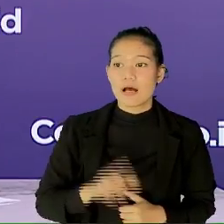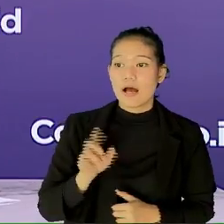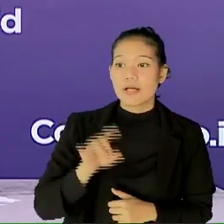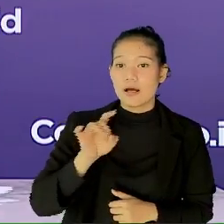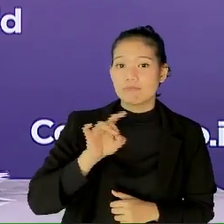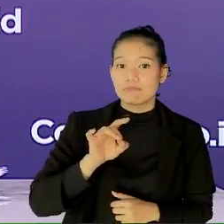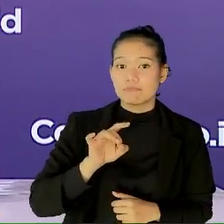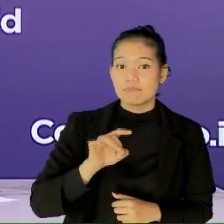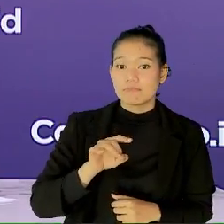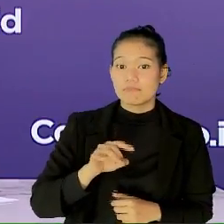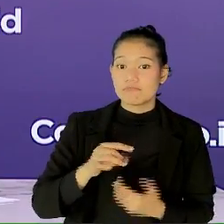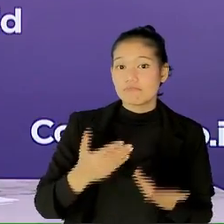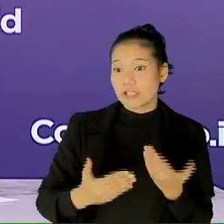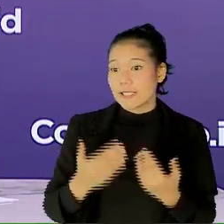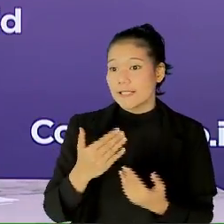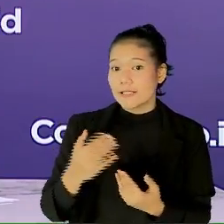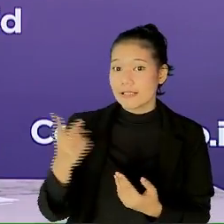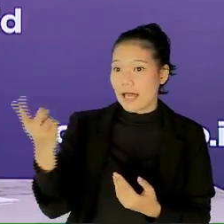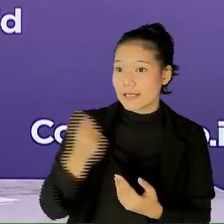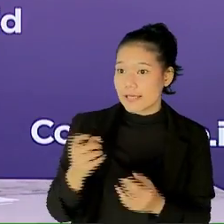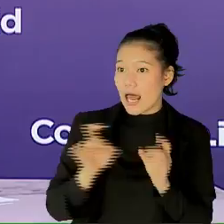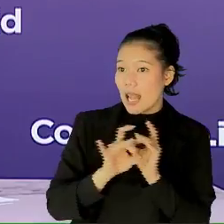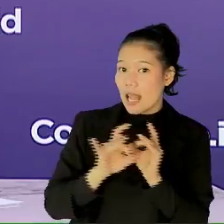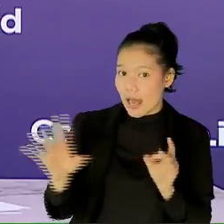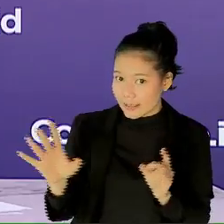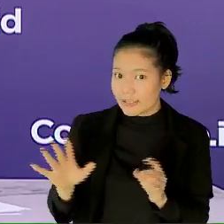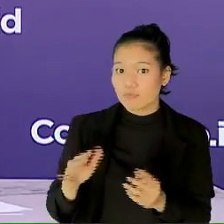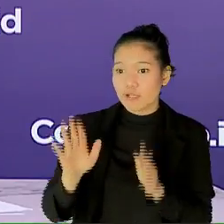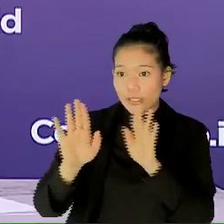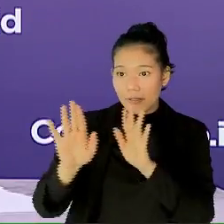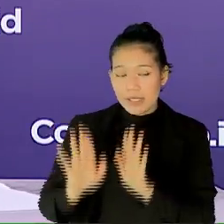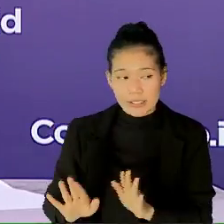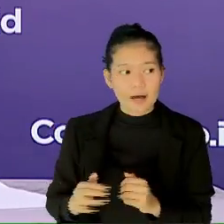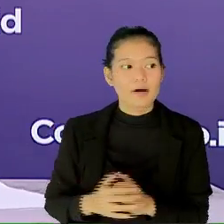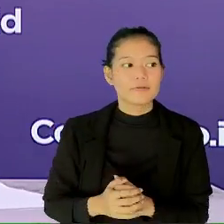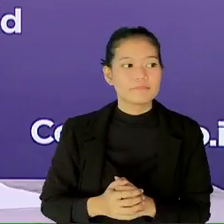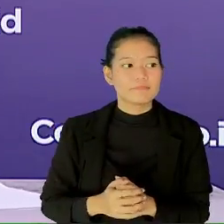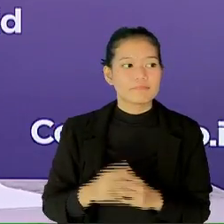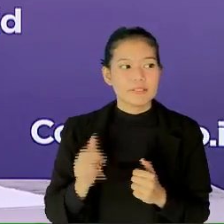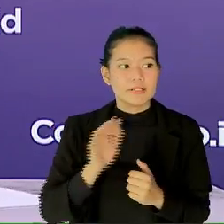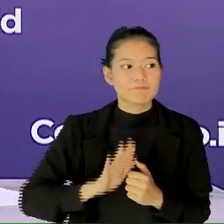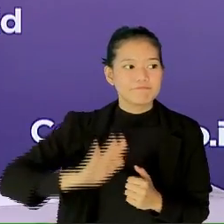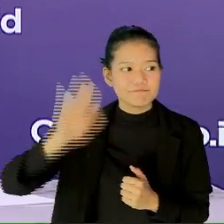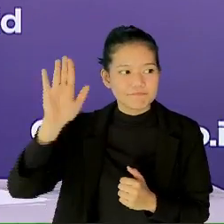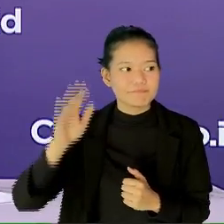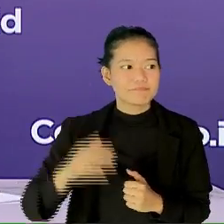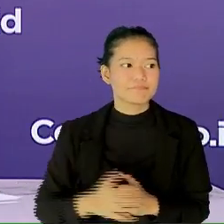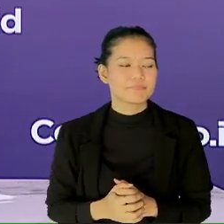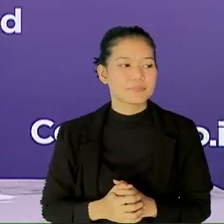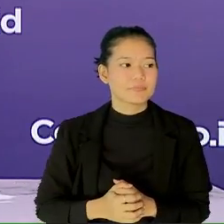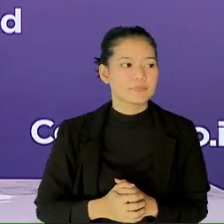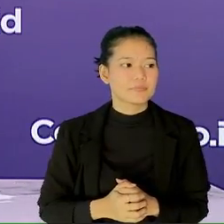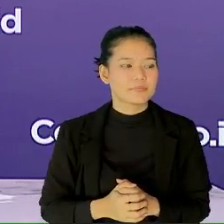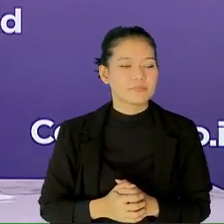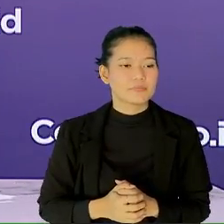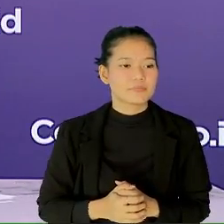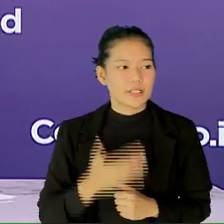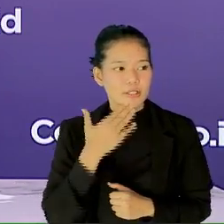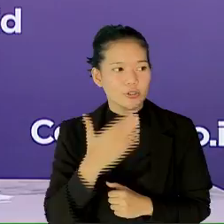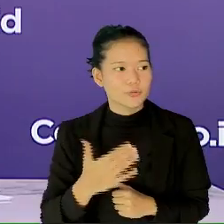We will now open the floor from live questions from the media. Kindly list your questions in the chat section. Thank